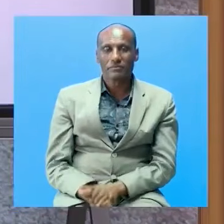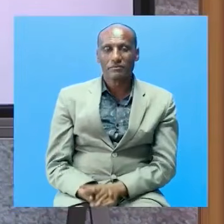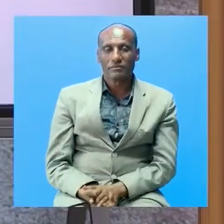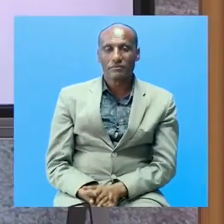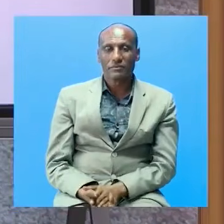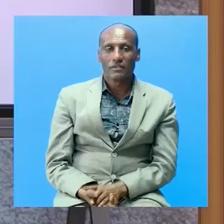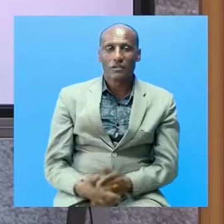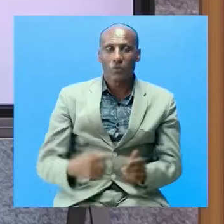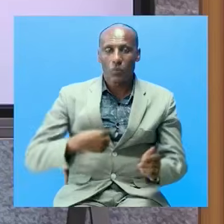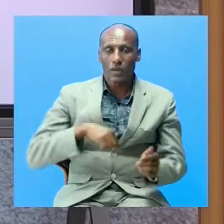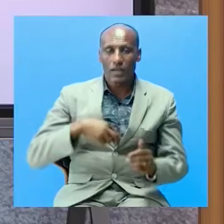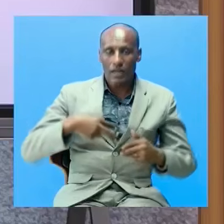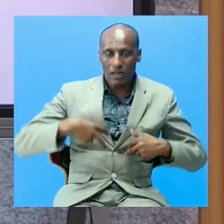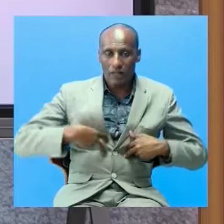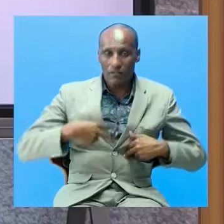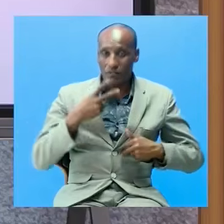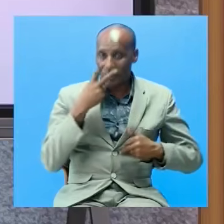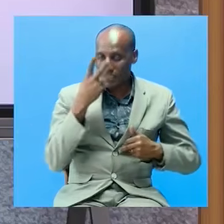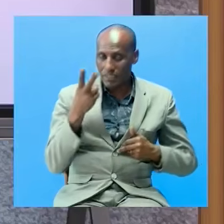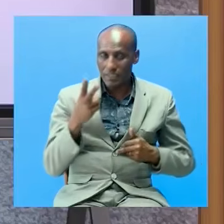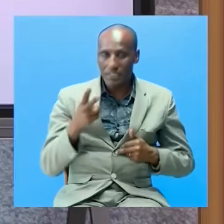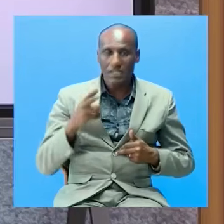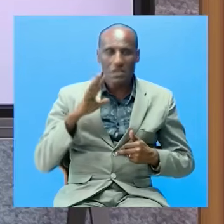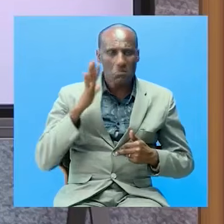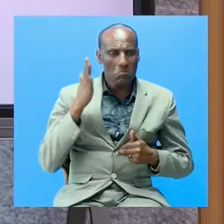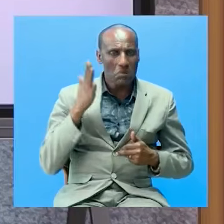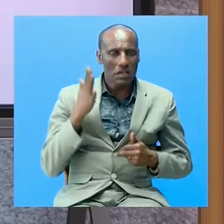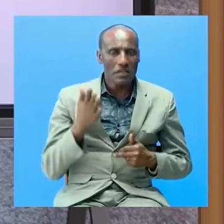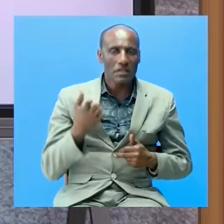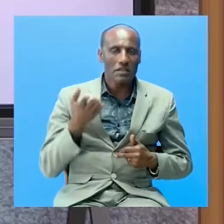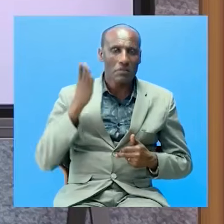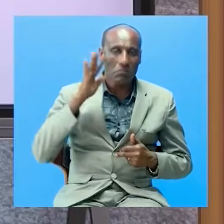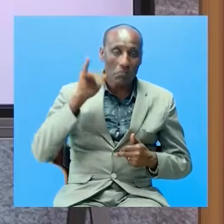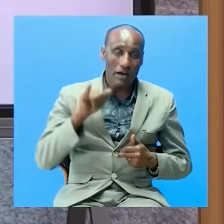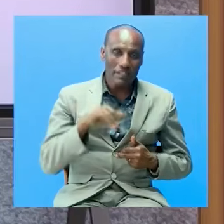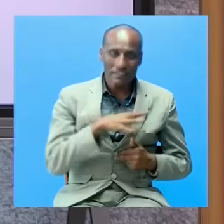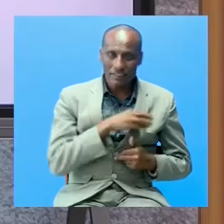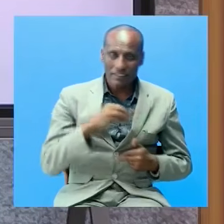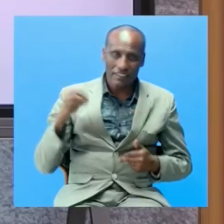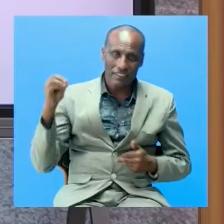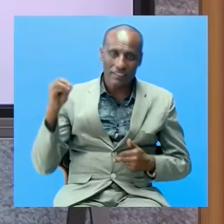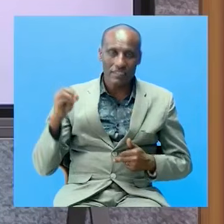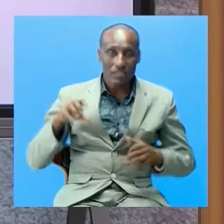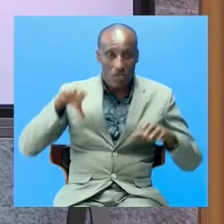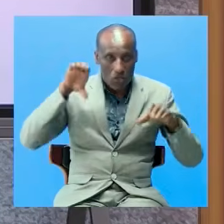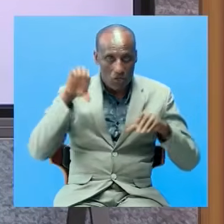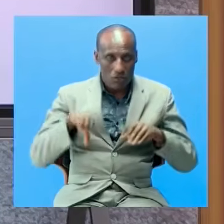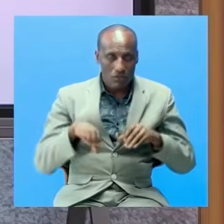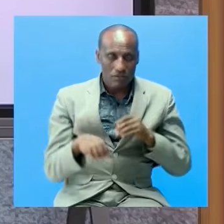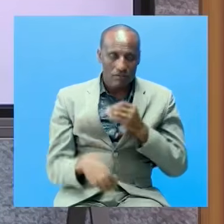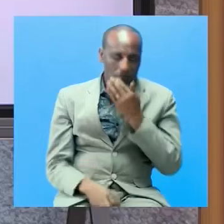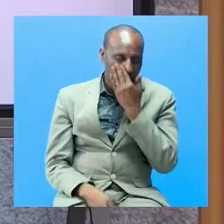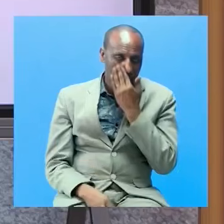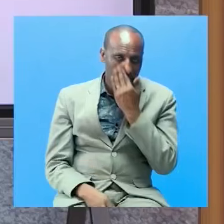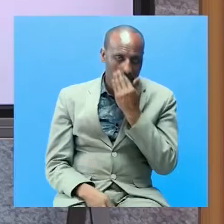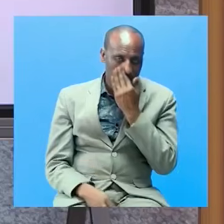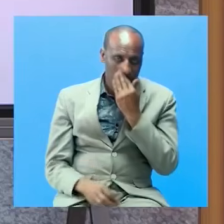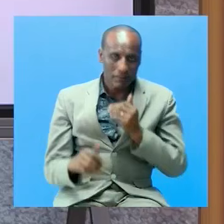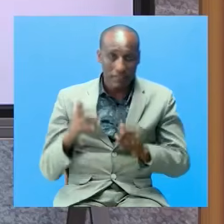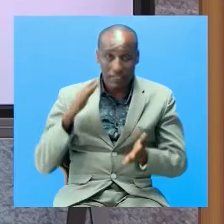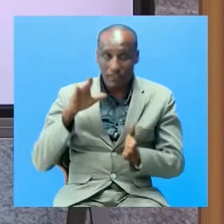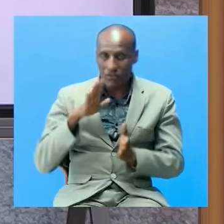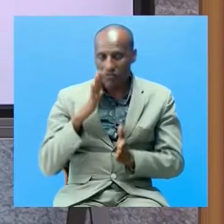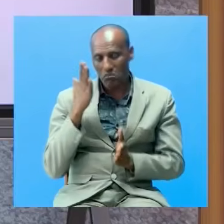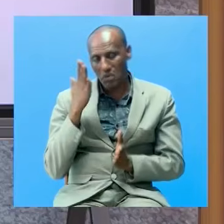three? Yes? Which ones have we seen today? We have seen may, yes,